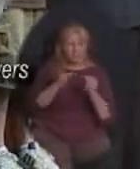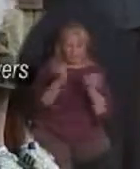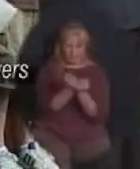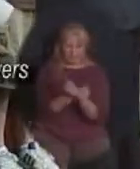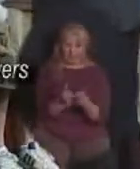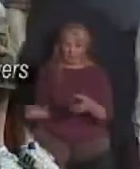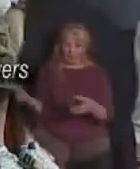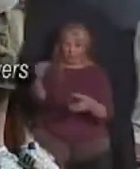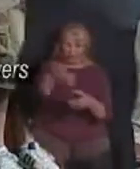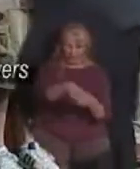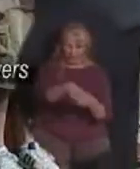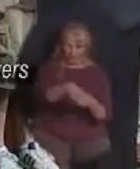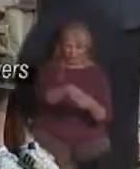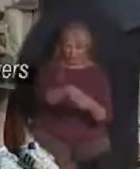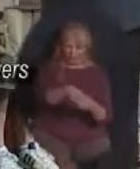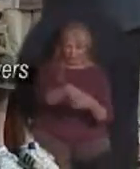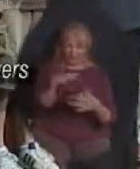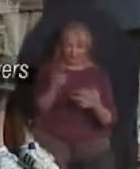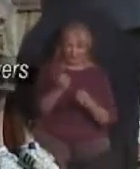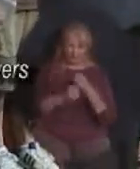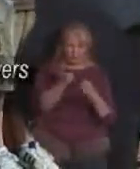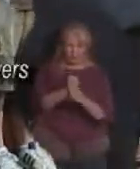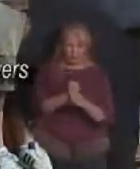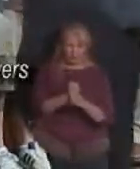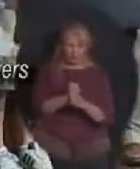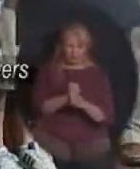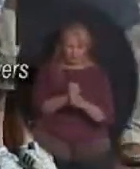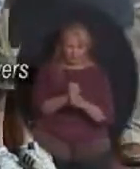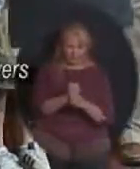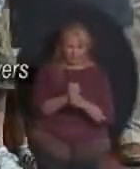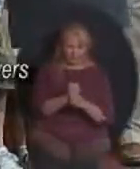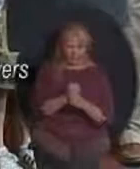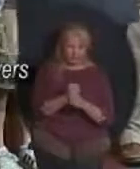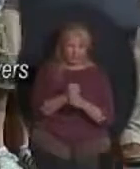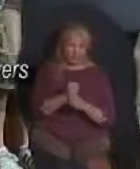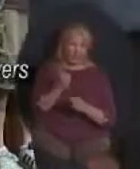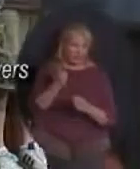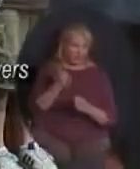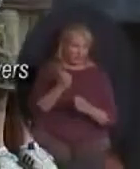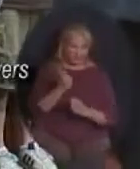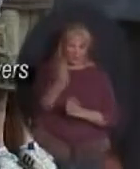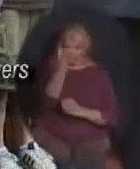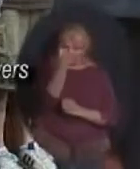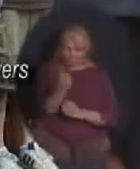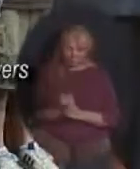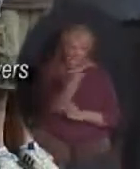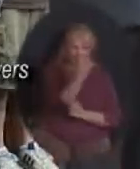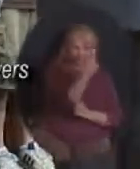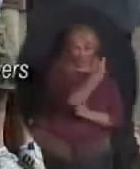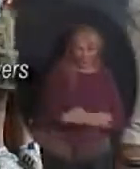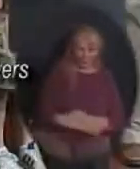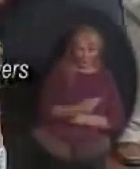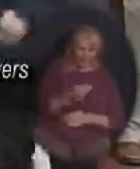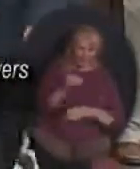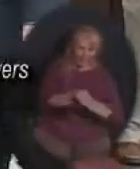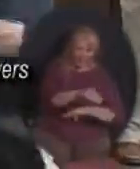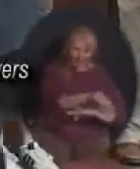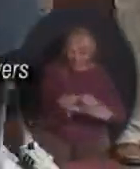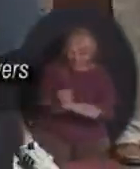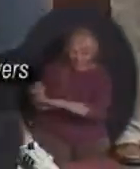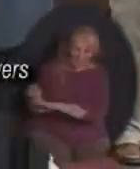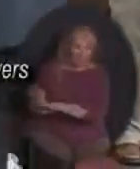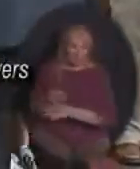teams. To earn their place, they met both in class and on Tuesday and Thursday evenings throughout second semester to